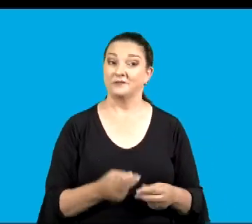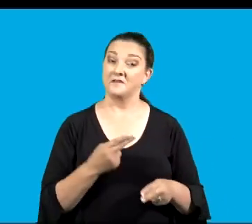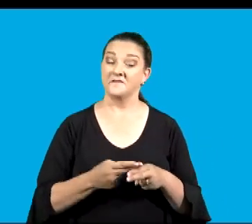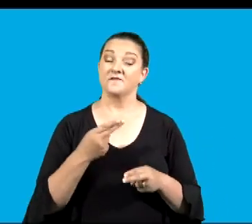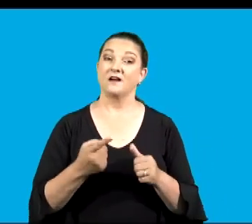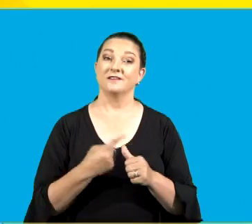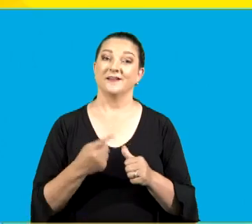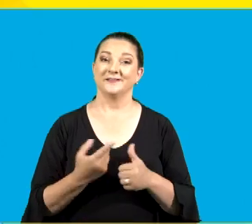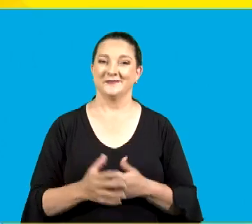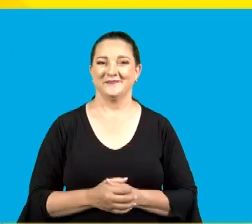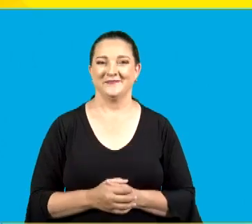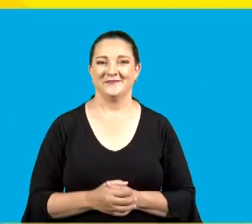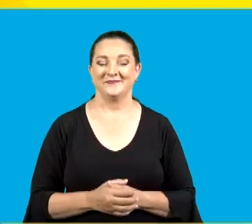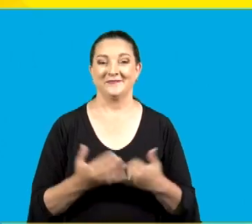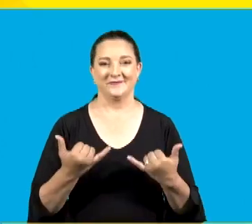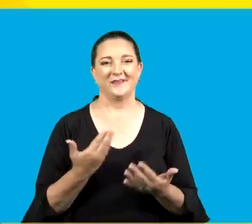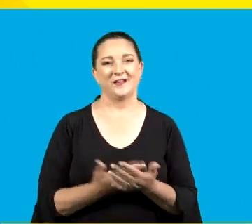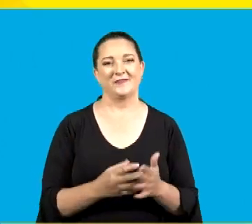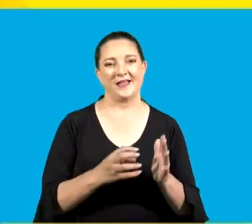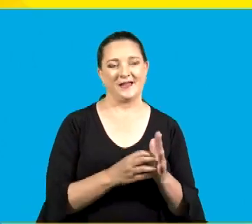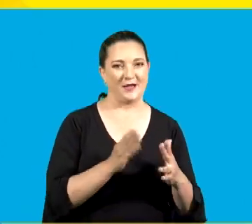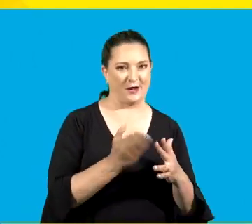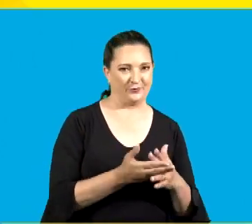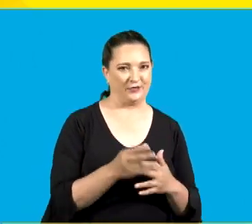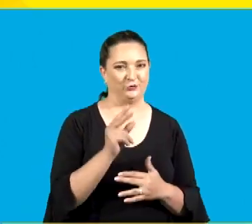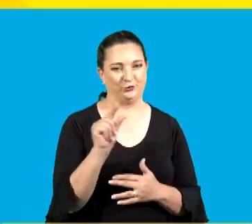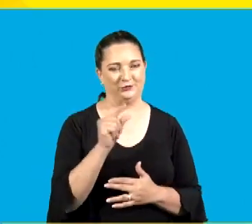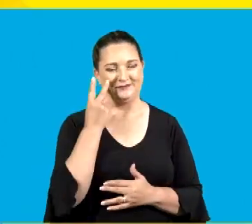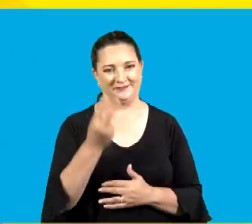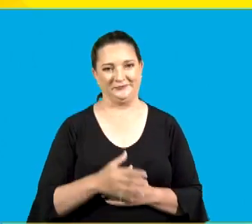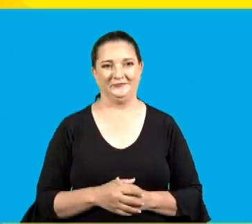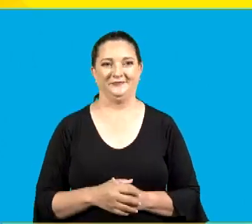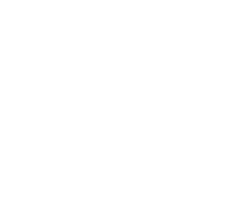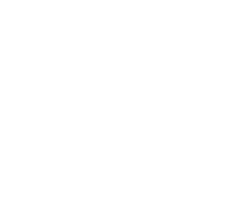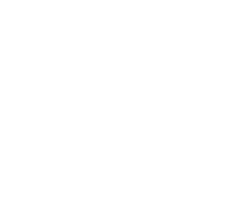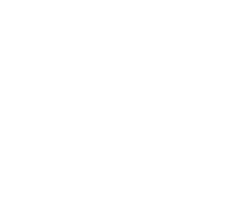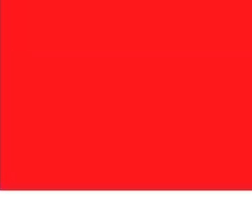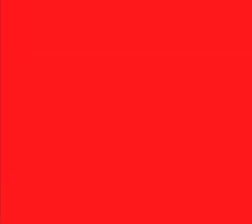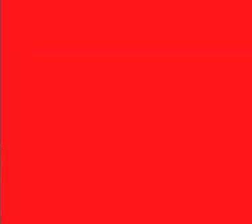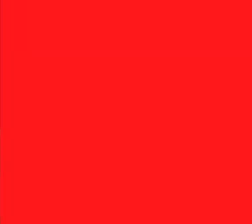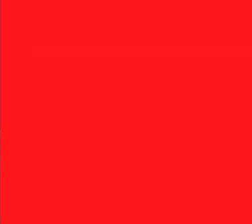the final answer. Dear learners, let us go for an ad break, and I'll see you shortly.